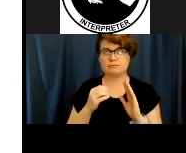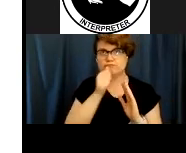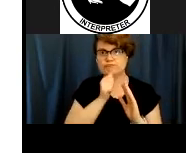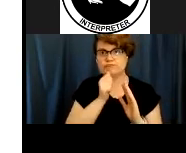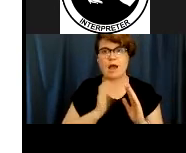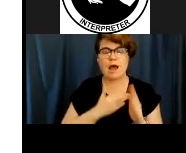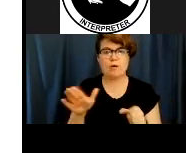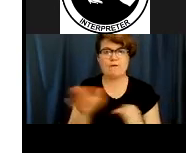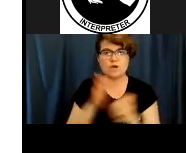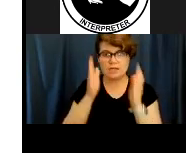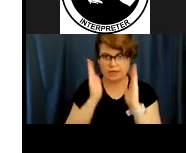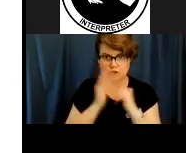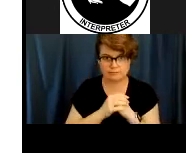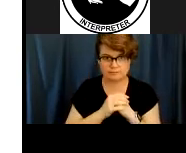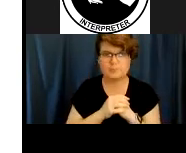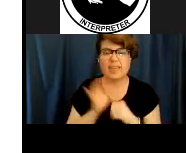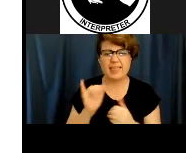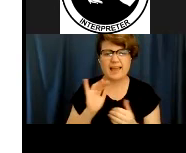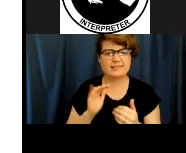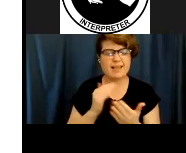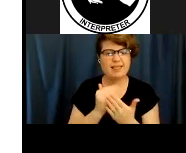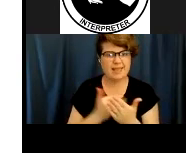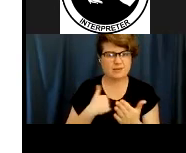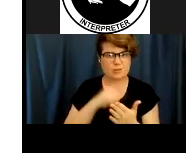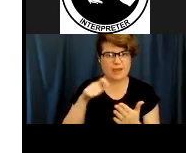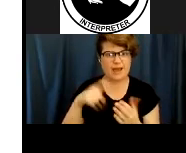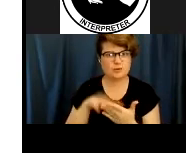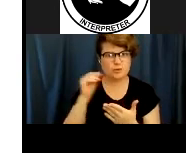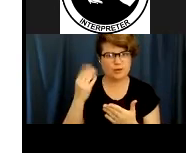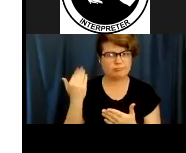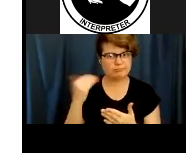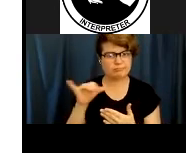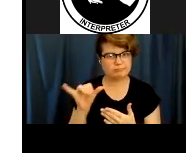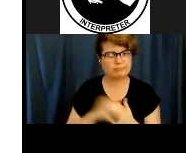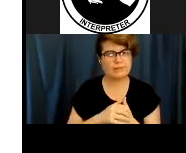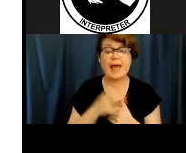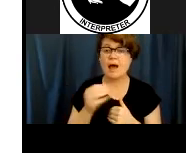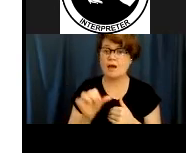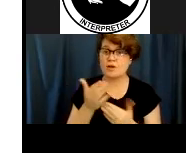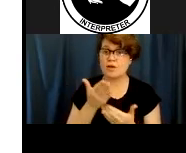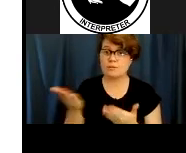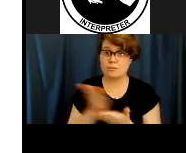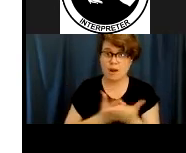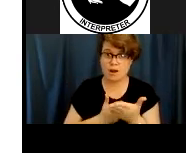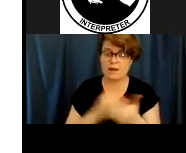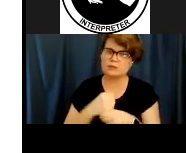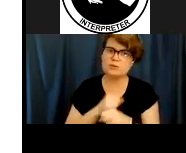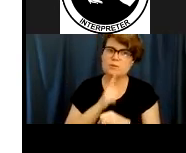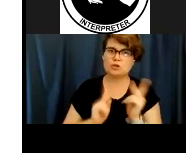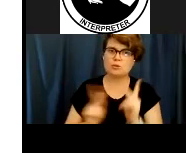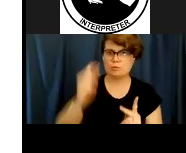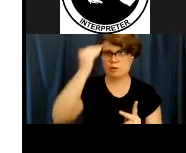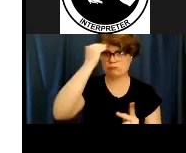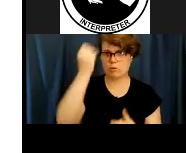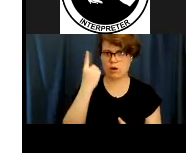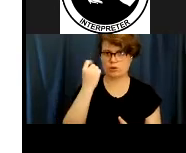overall. And so another step of that is really just ensuring that folks are familiar with